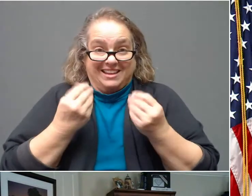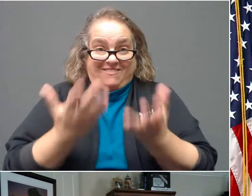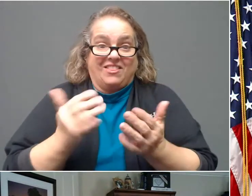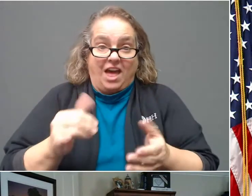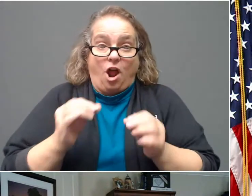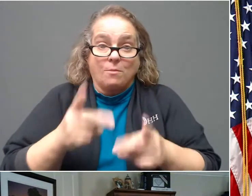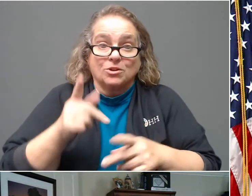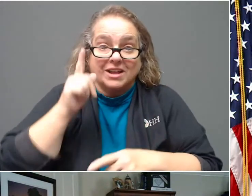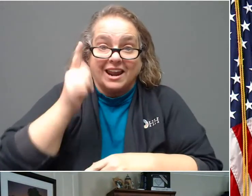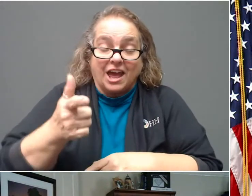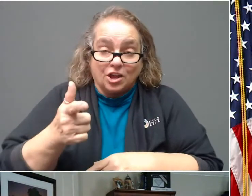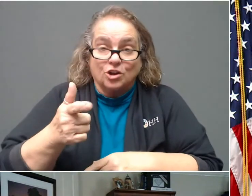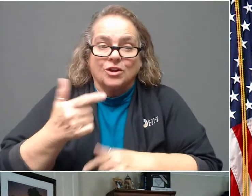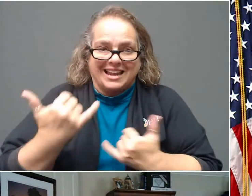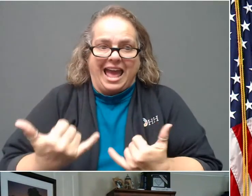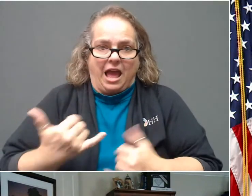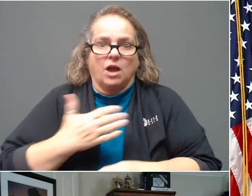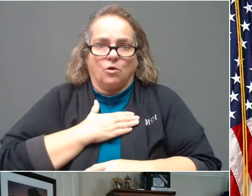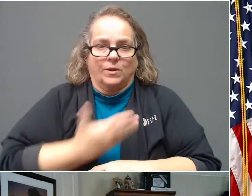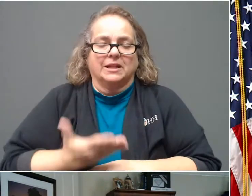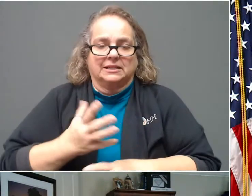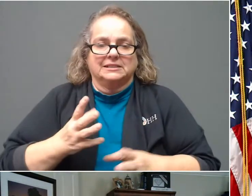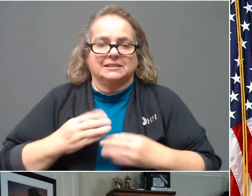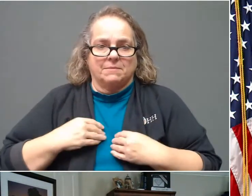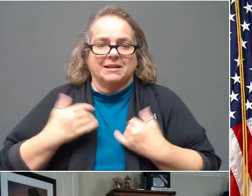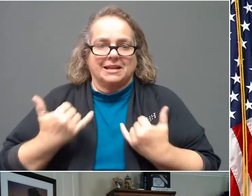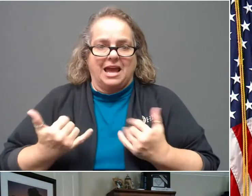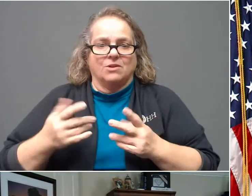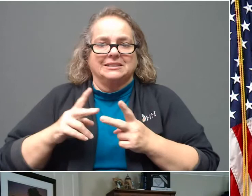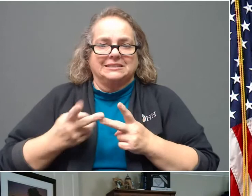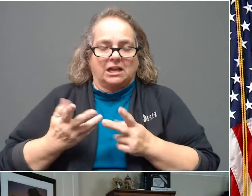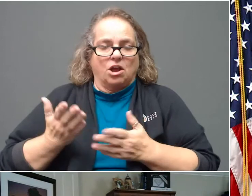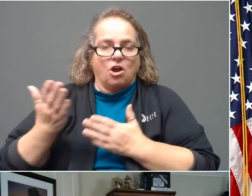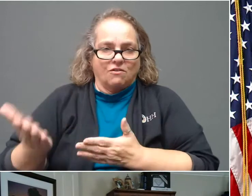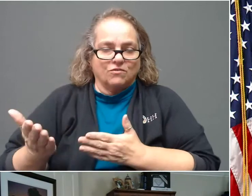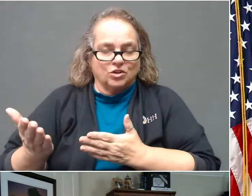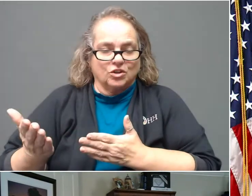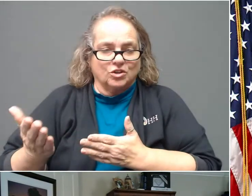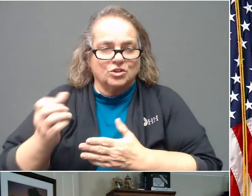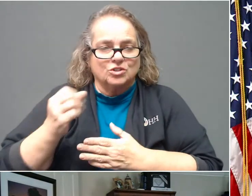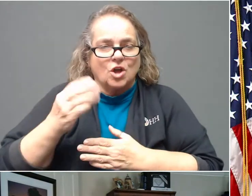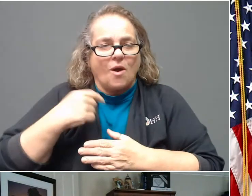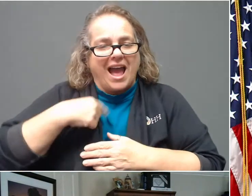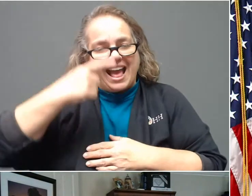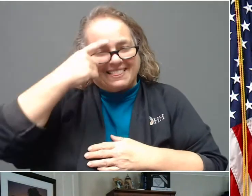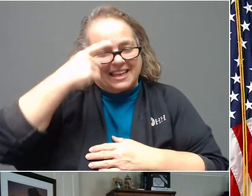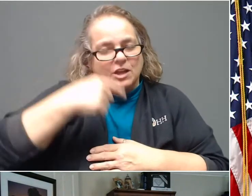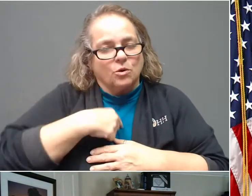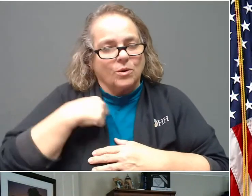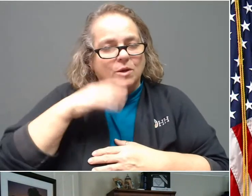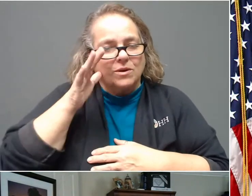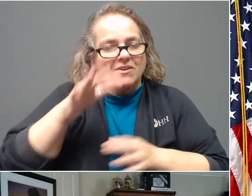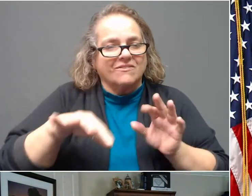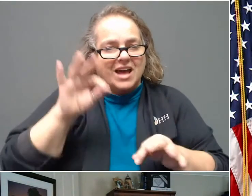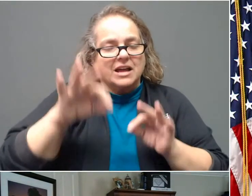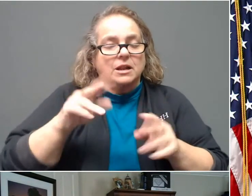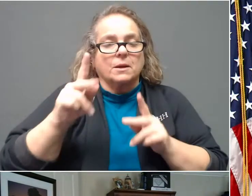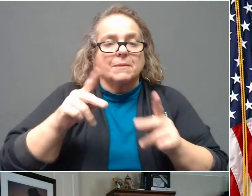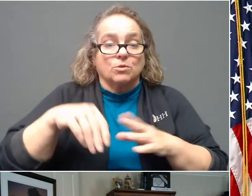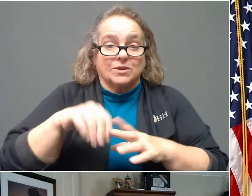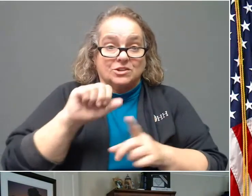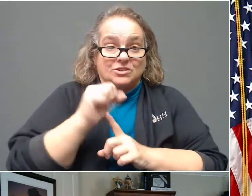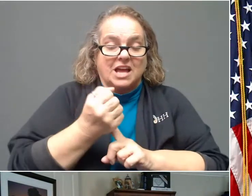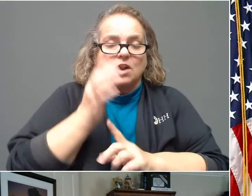the vaccine are willing to accept it at a second offering. And so I think what we will find is that people in society will more generally get